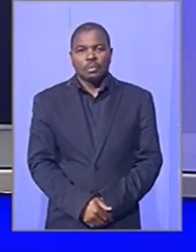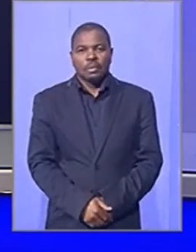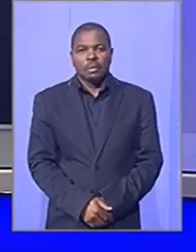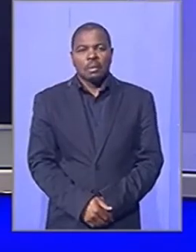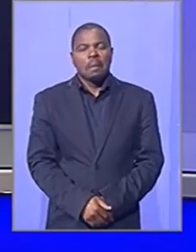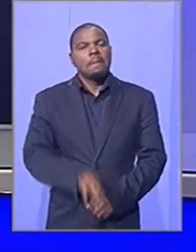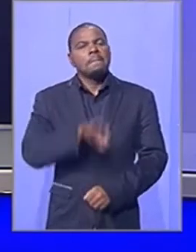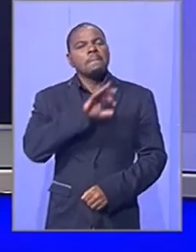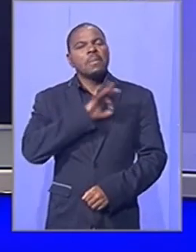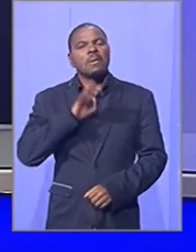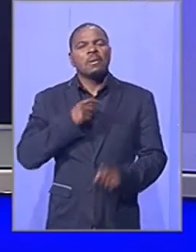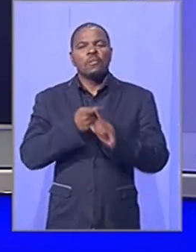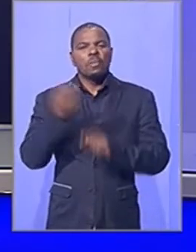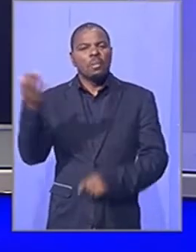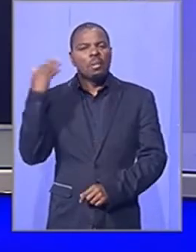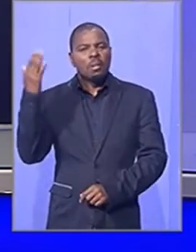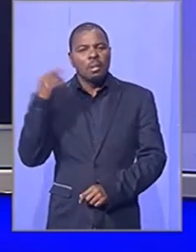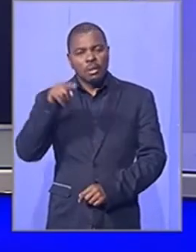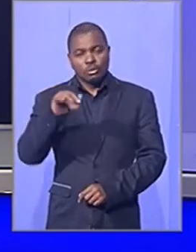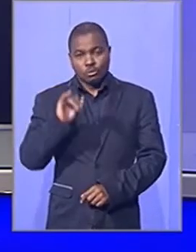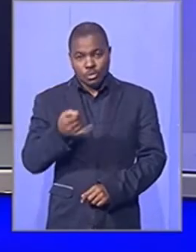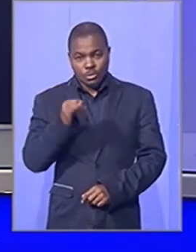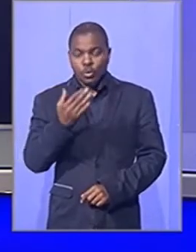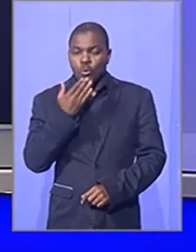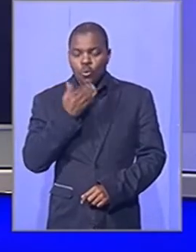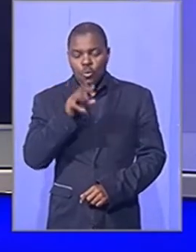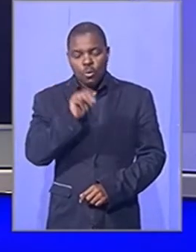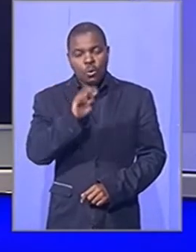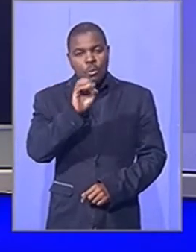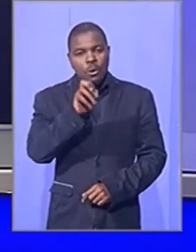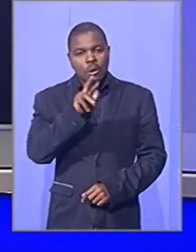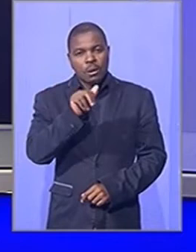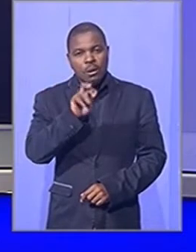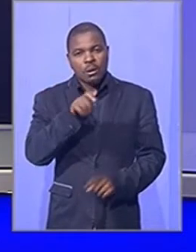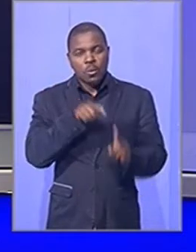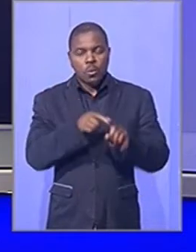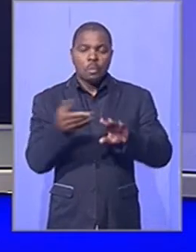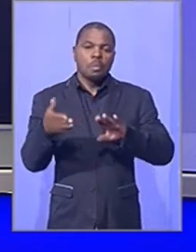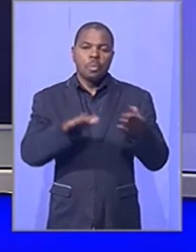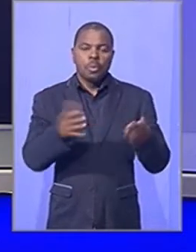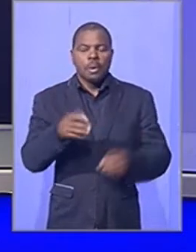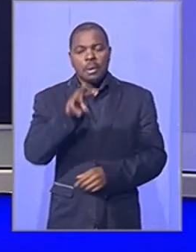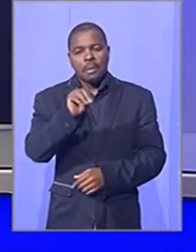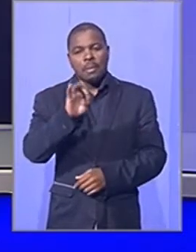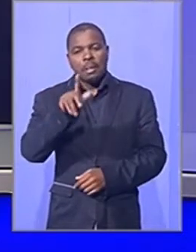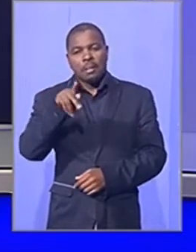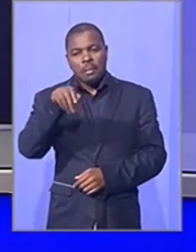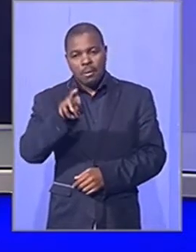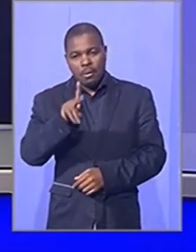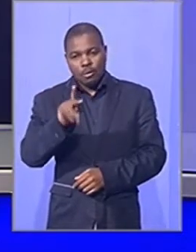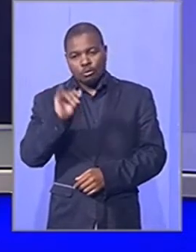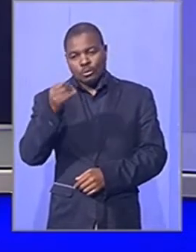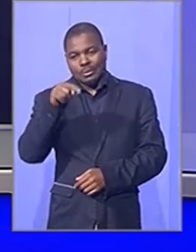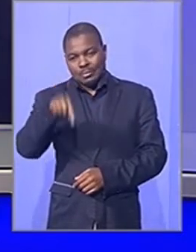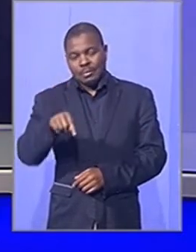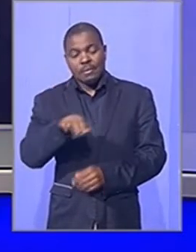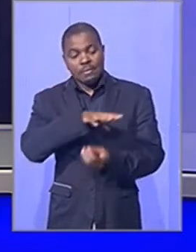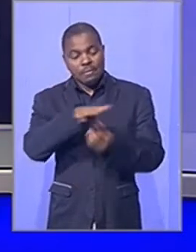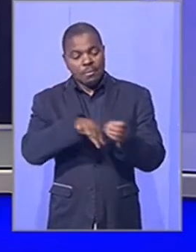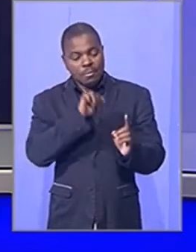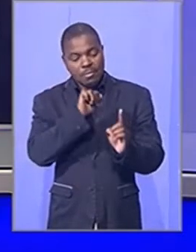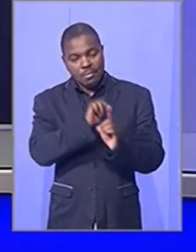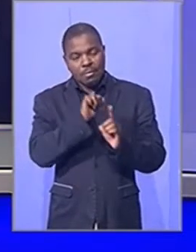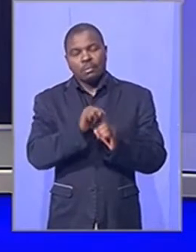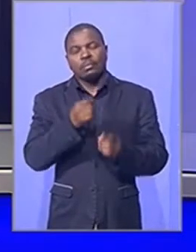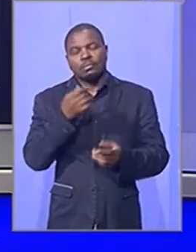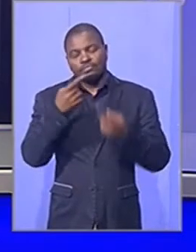Meyara phethiši wa peleng Mpho Moerane o hlokofetse bookelong bja Milpark ka Johannesburg. Ba lapa la gagwe ba